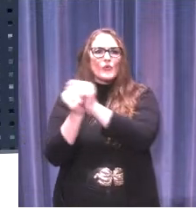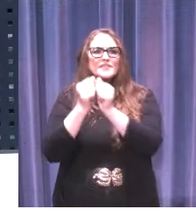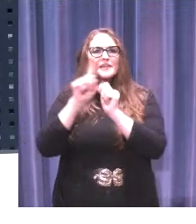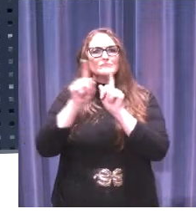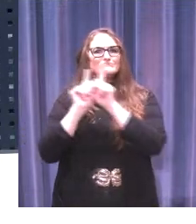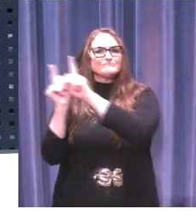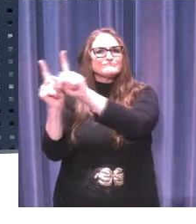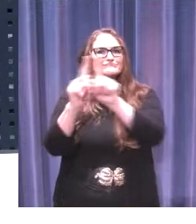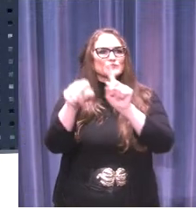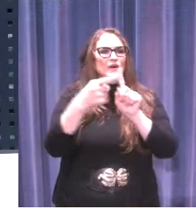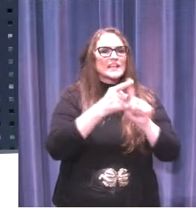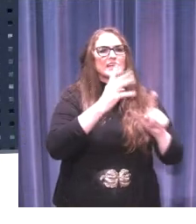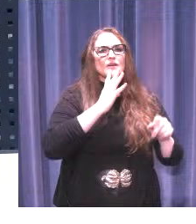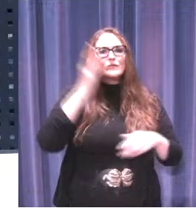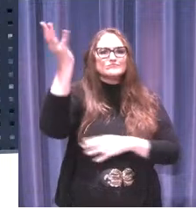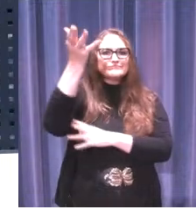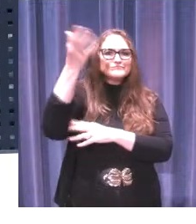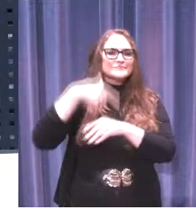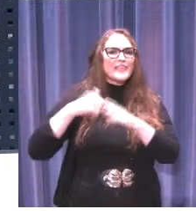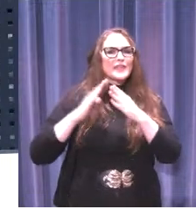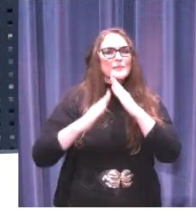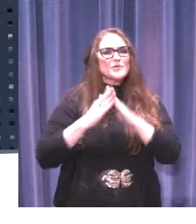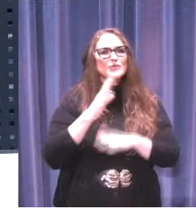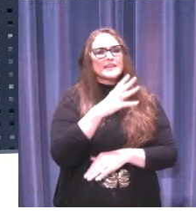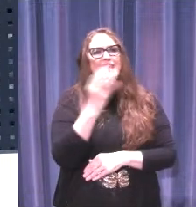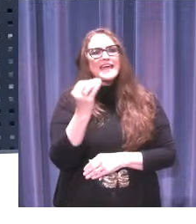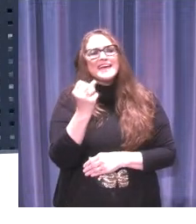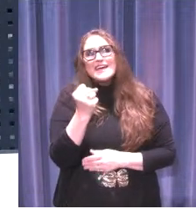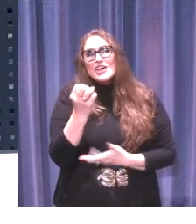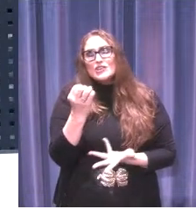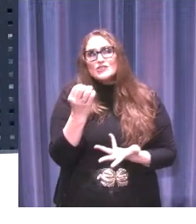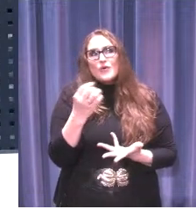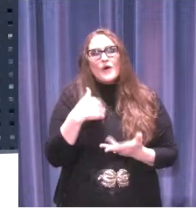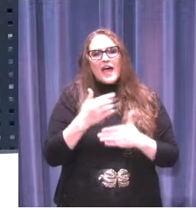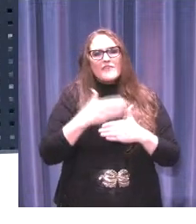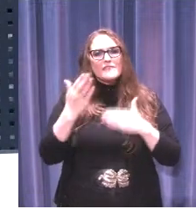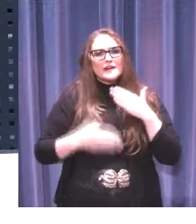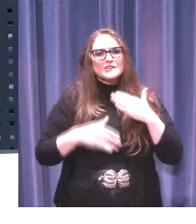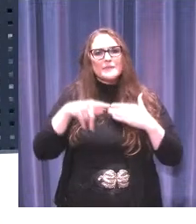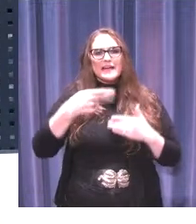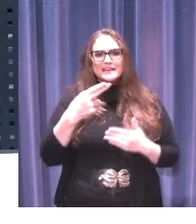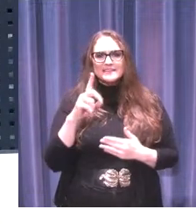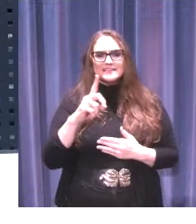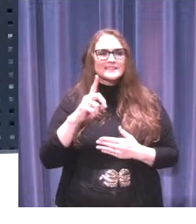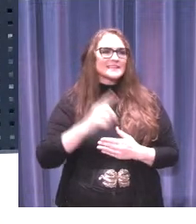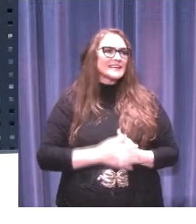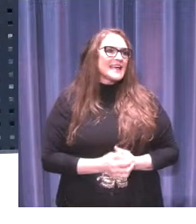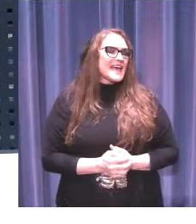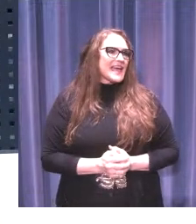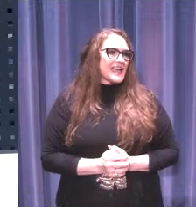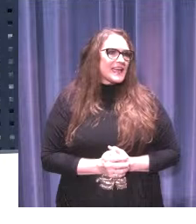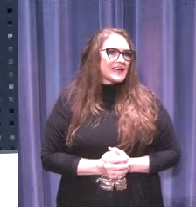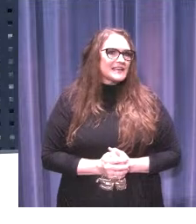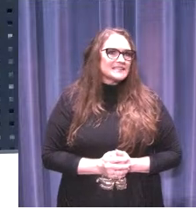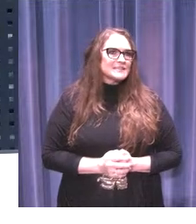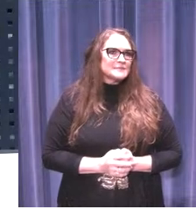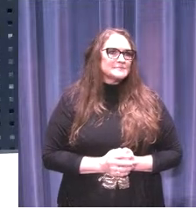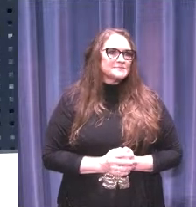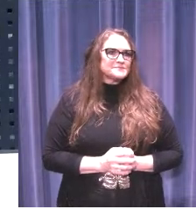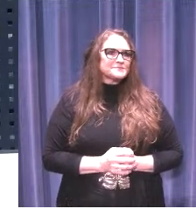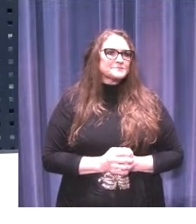talks in the community. And so I finished my doctor's degree, and I